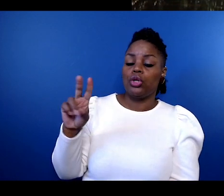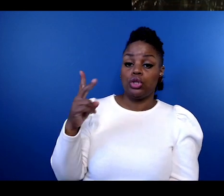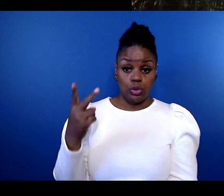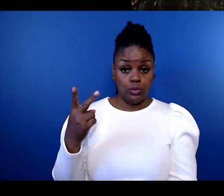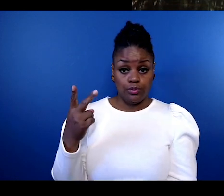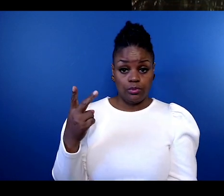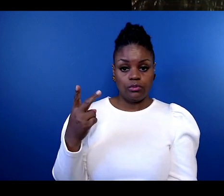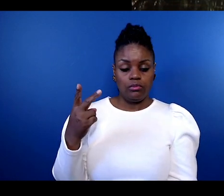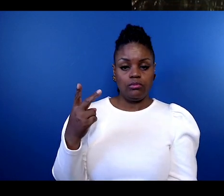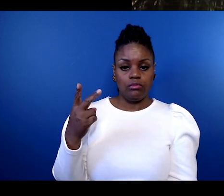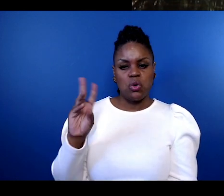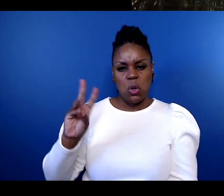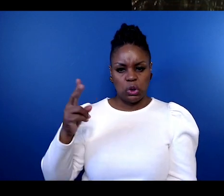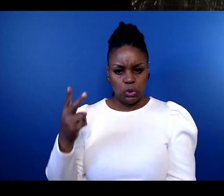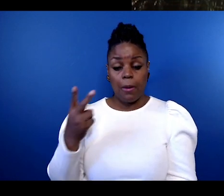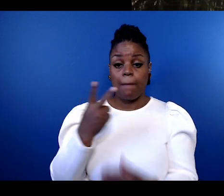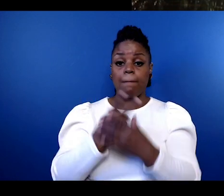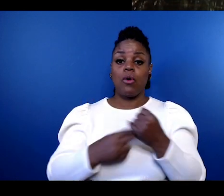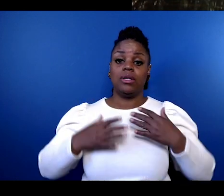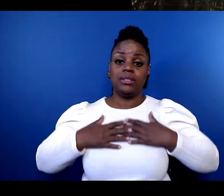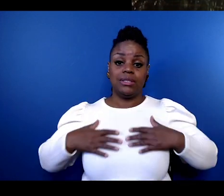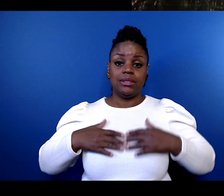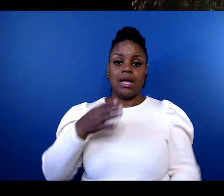Keep the shoulders down and back.